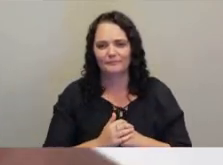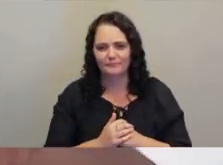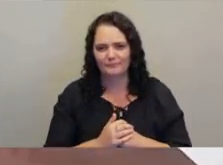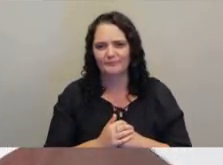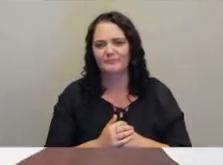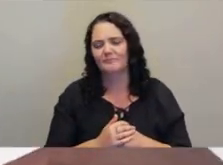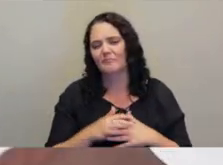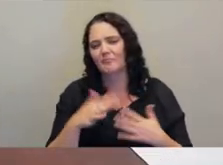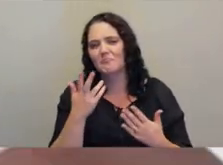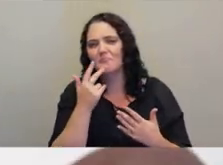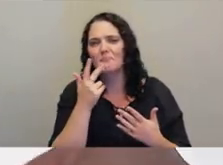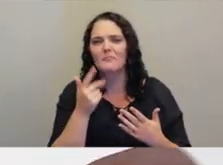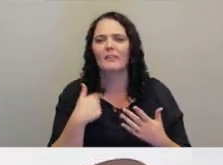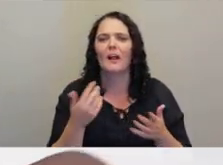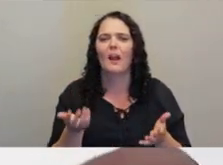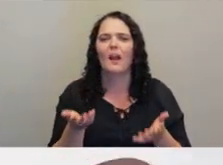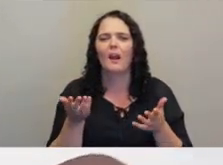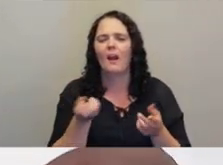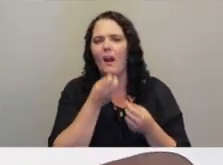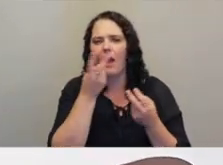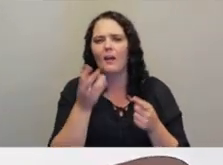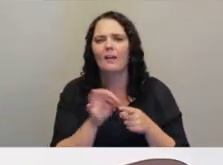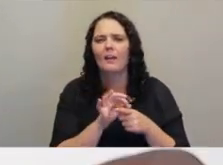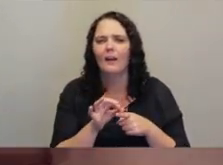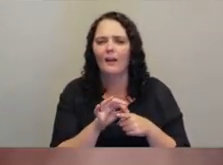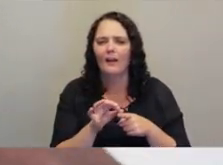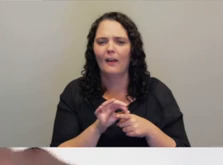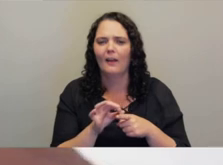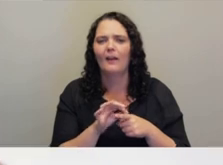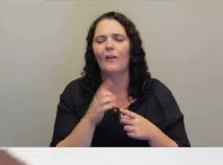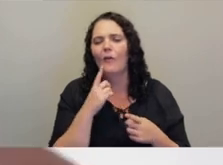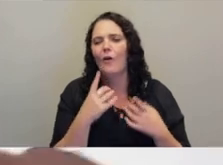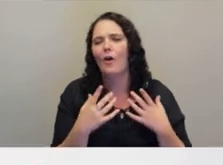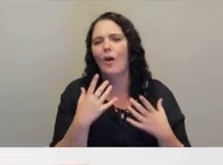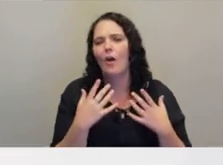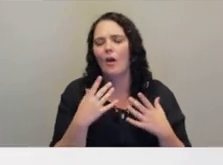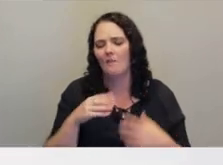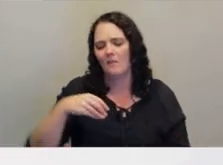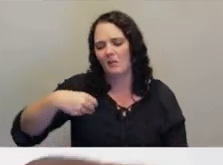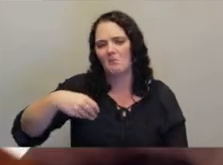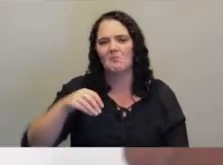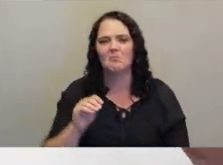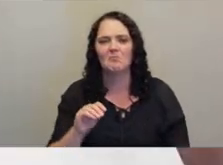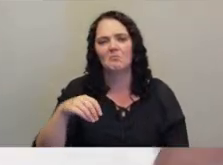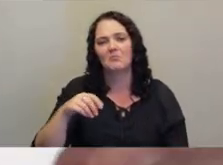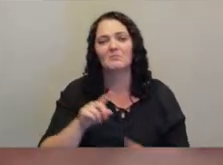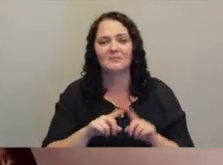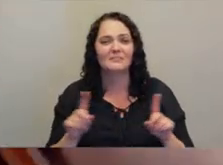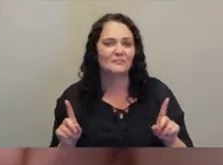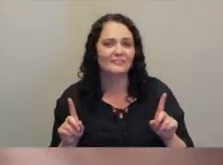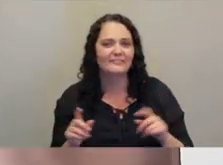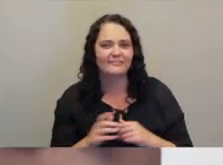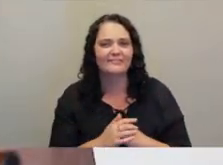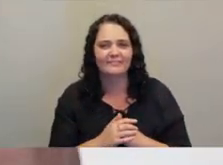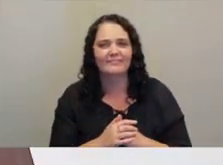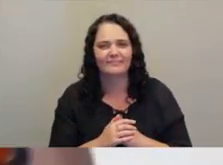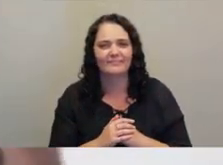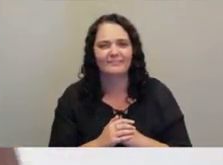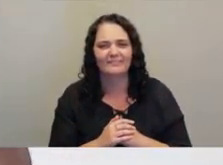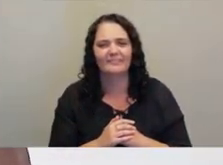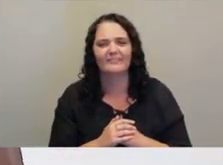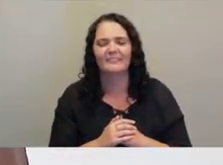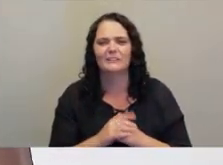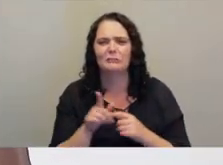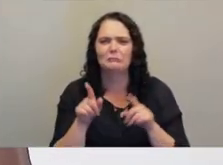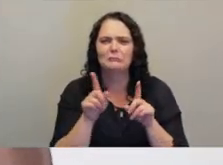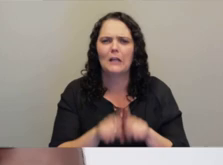pencil. If I want to do a much lighter mark, I'll oftentimes work upside down and then switch right side up like that. So try to